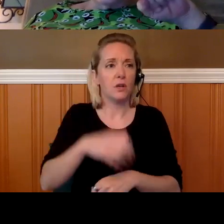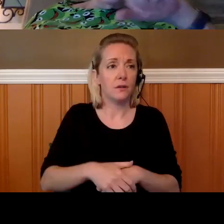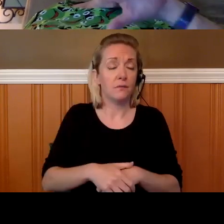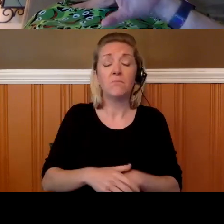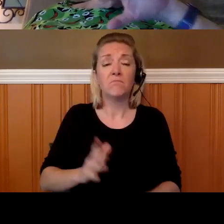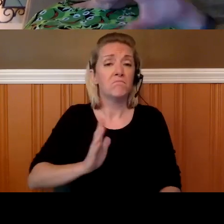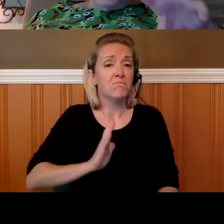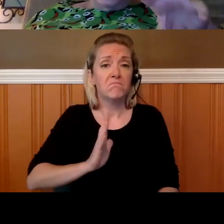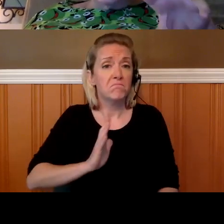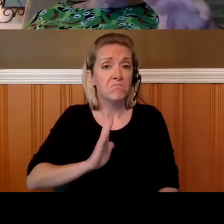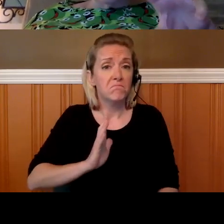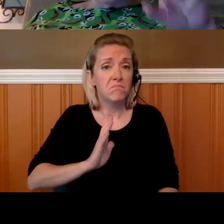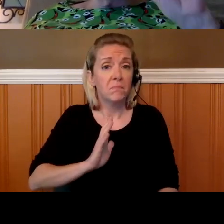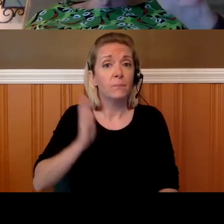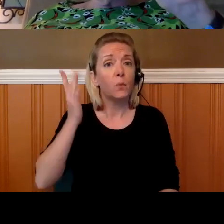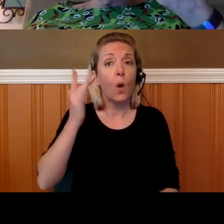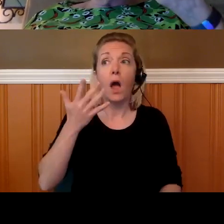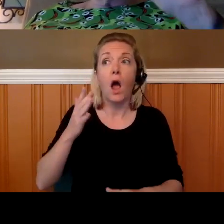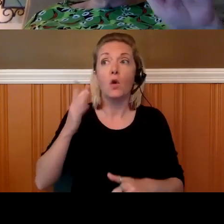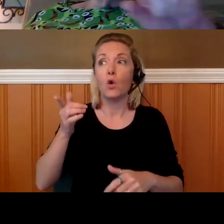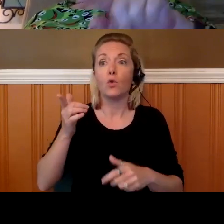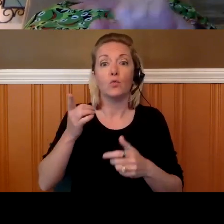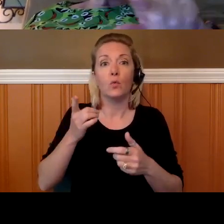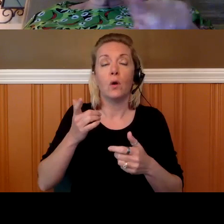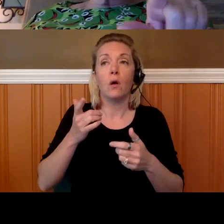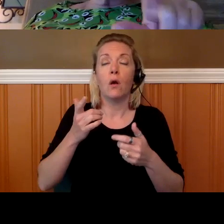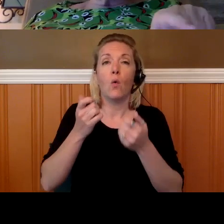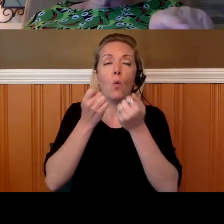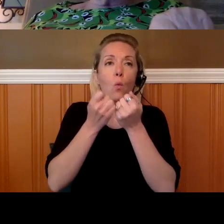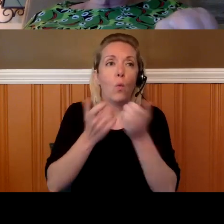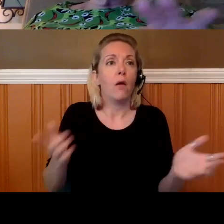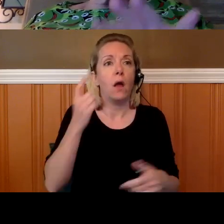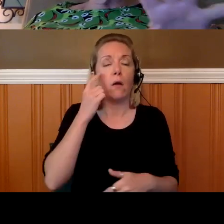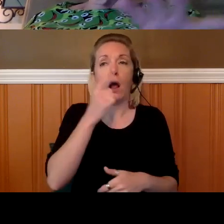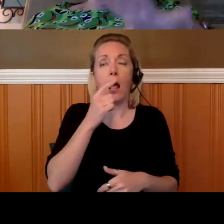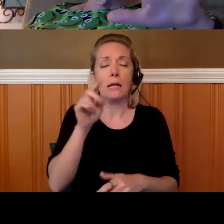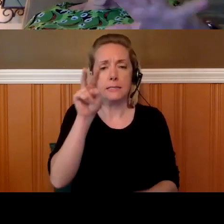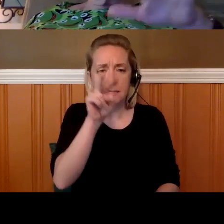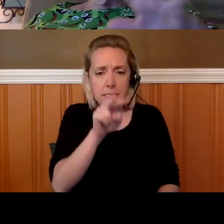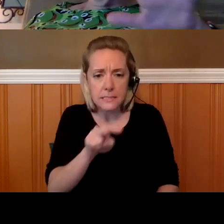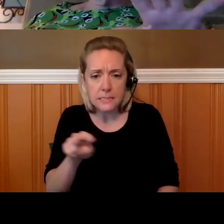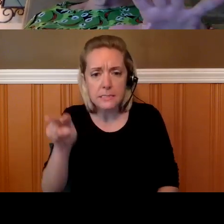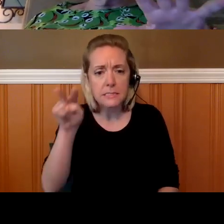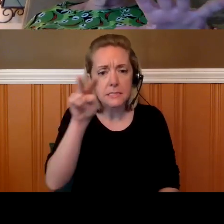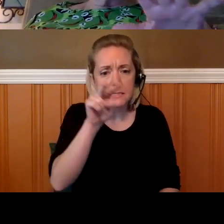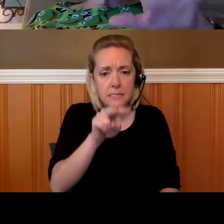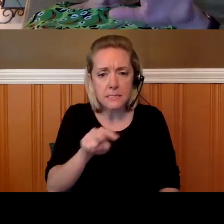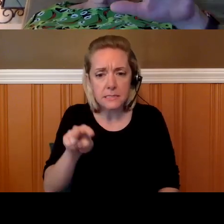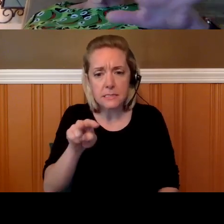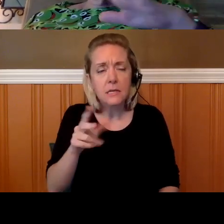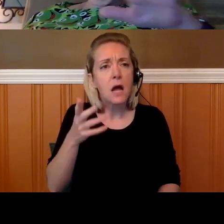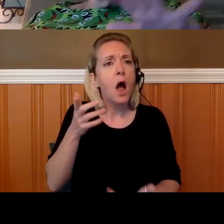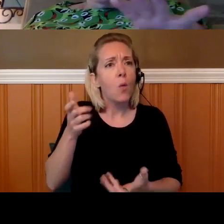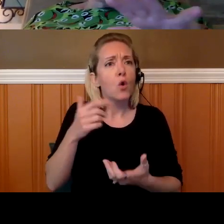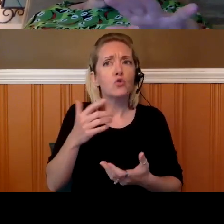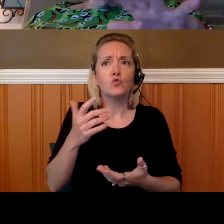at a device and figuring out where things are. I want her to pretty automatically know where things are so